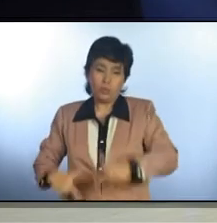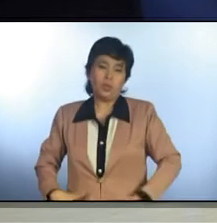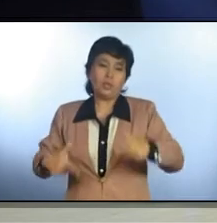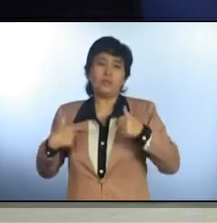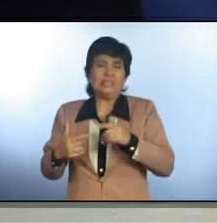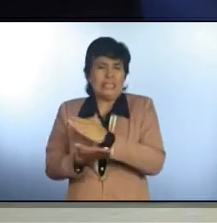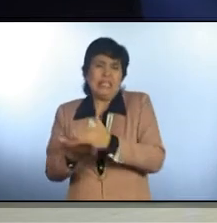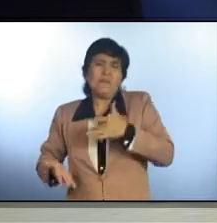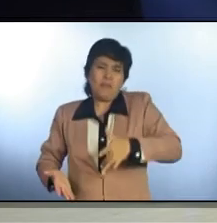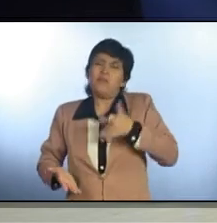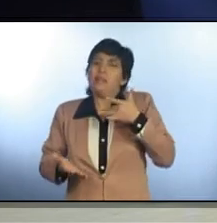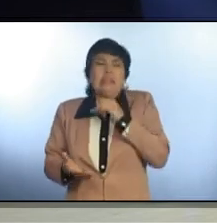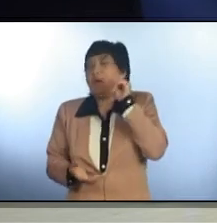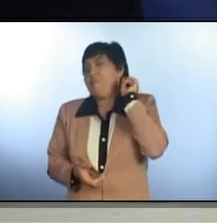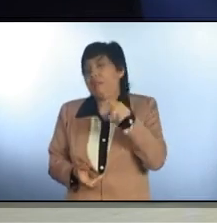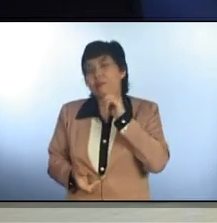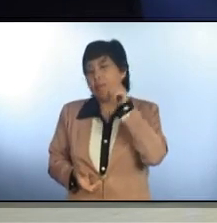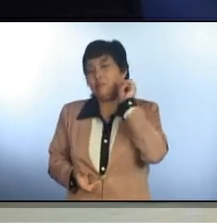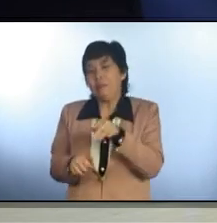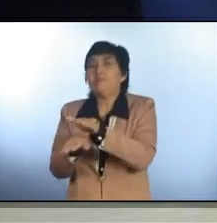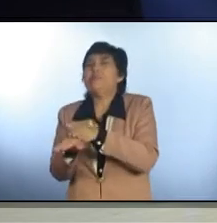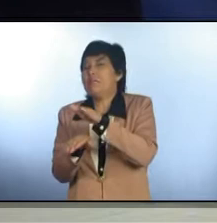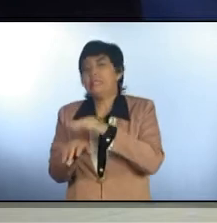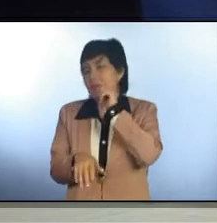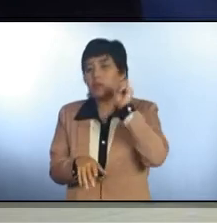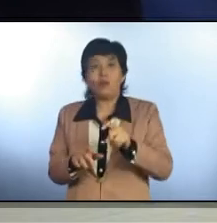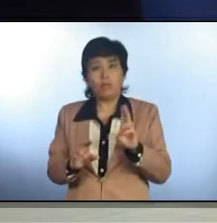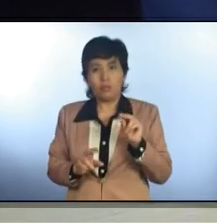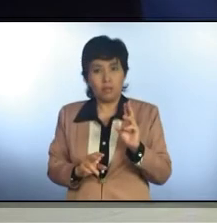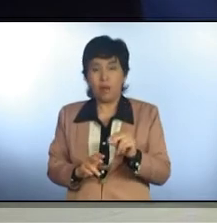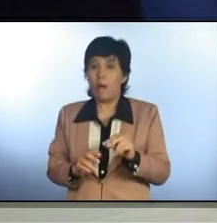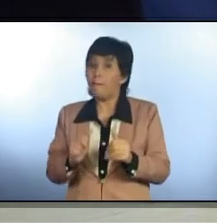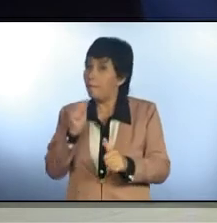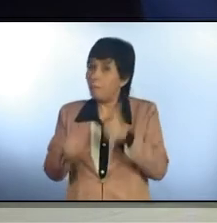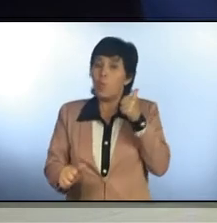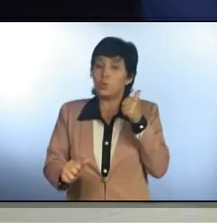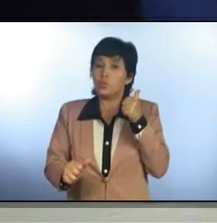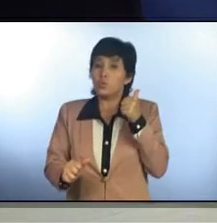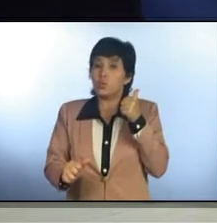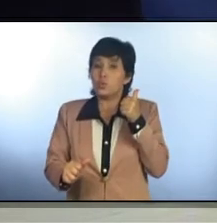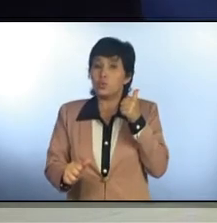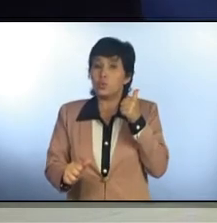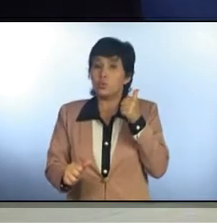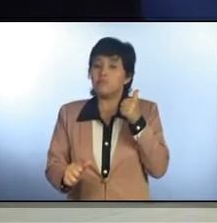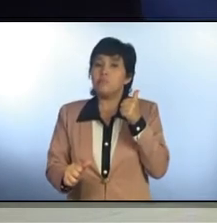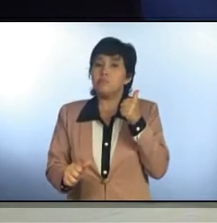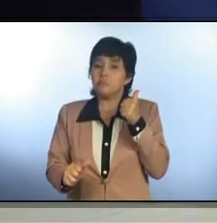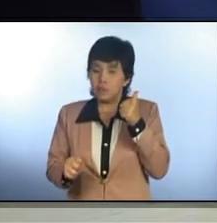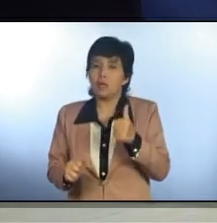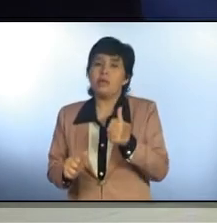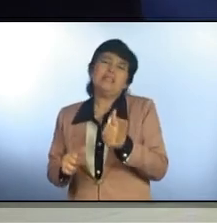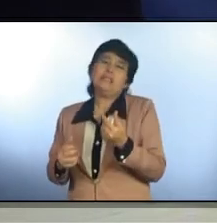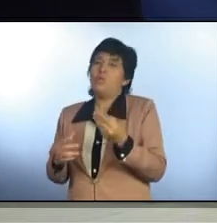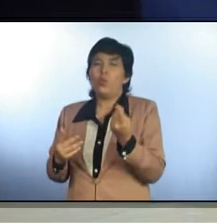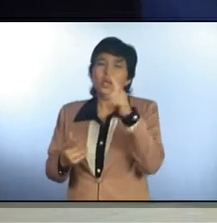field doesn't require any persuasion at all. Most most of it is in terms of